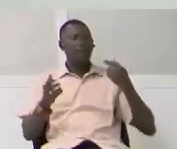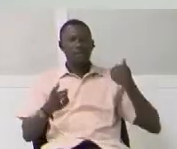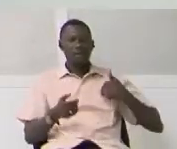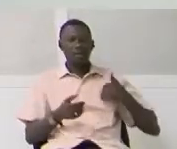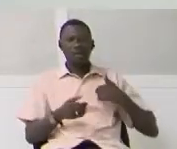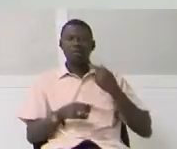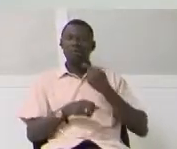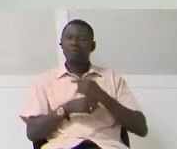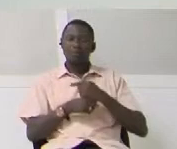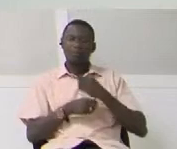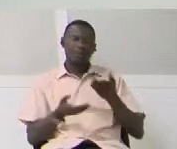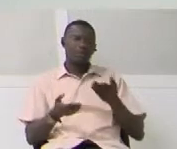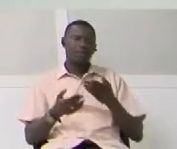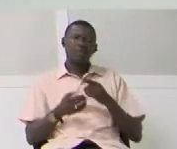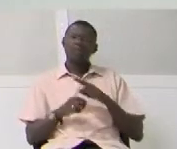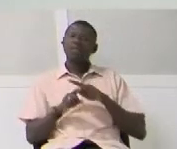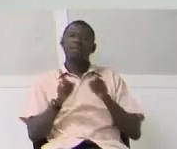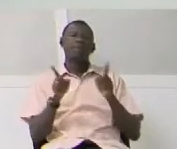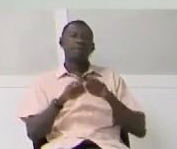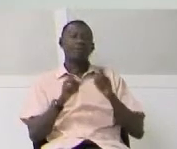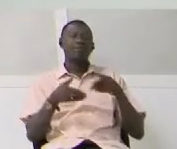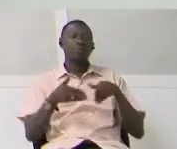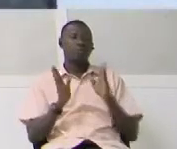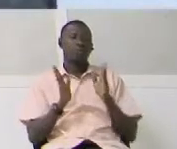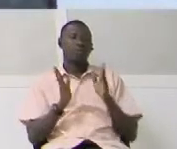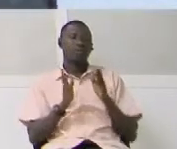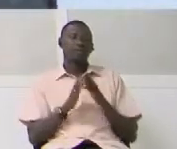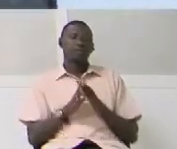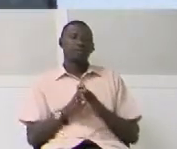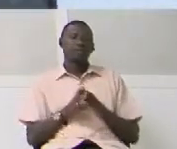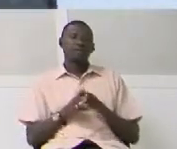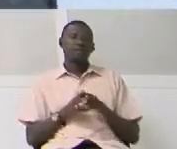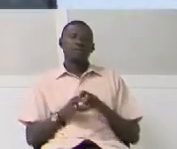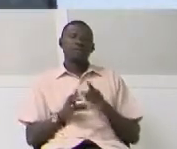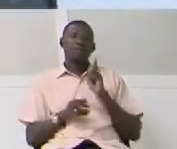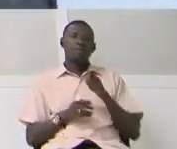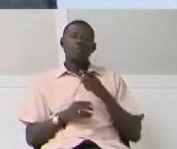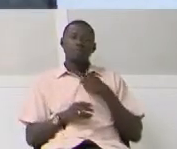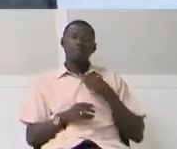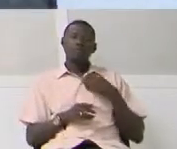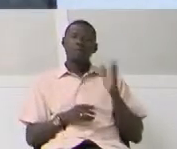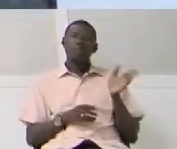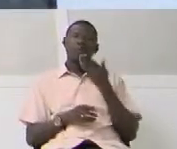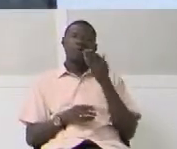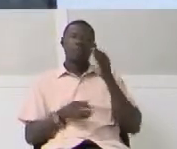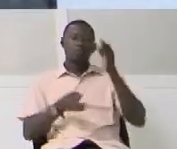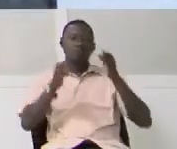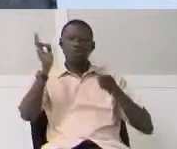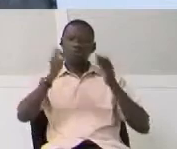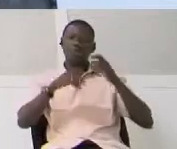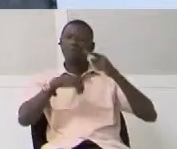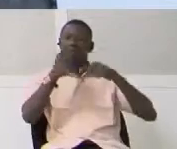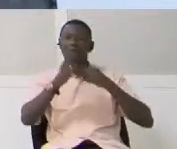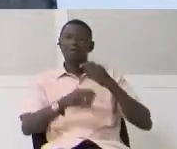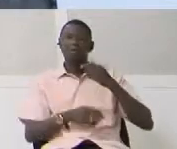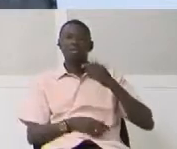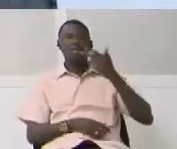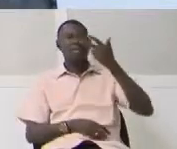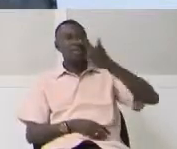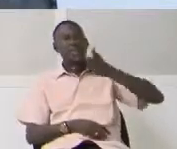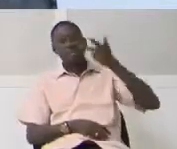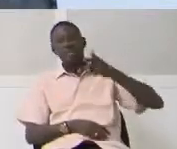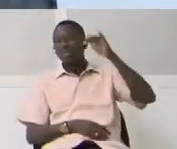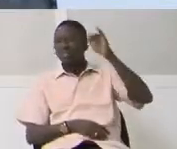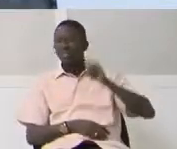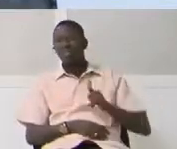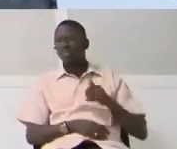ways well for good 18 19 years mangi dem court pour ma meuna jotat suma alal mune nañu tik radio bi ñu xaar court je